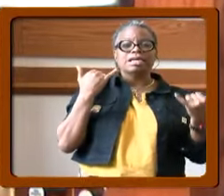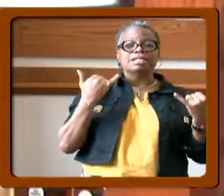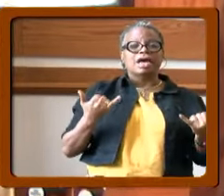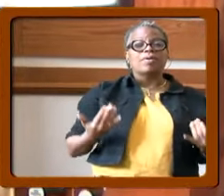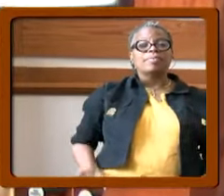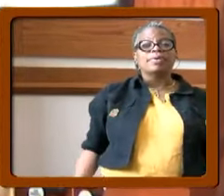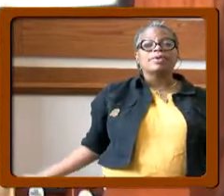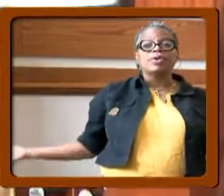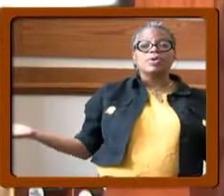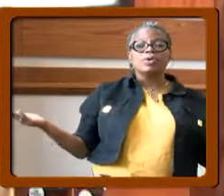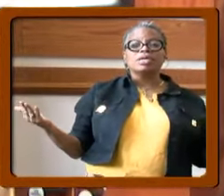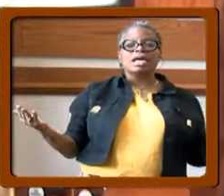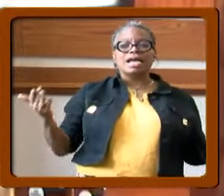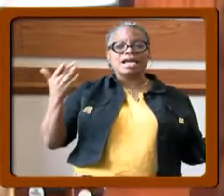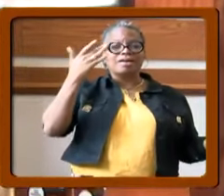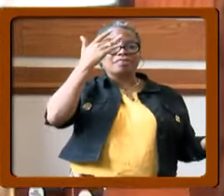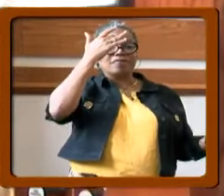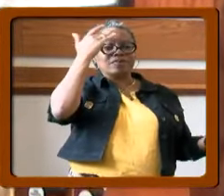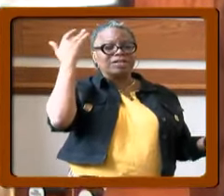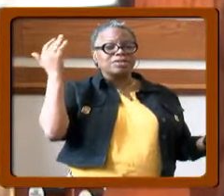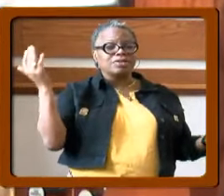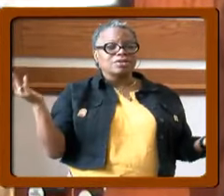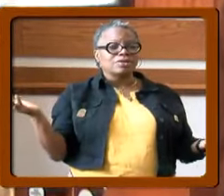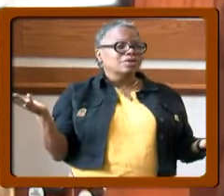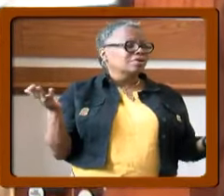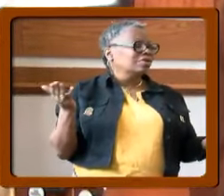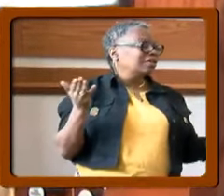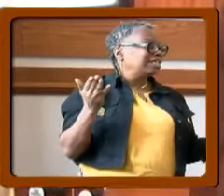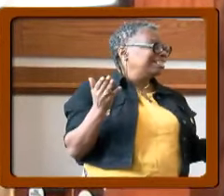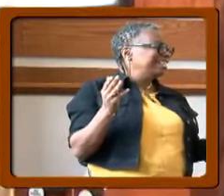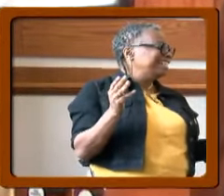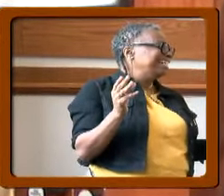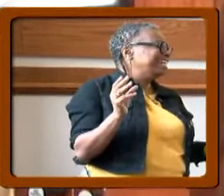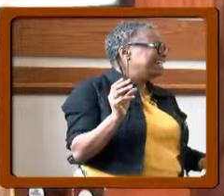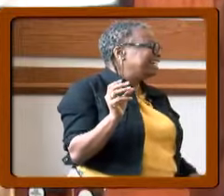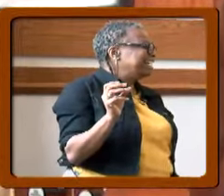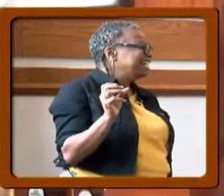here. I forgot to raise the offering. You come on.